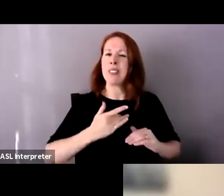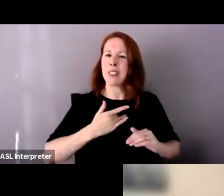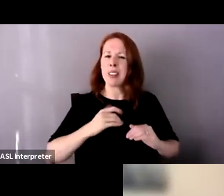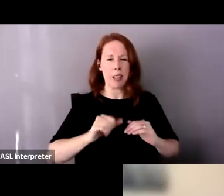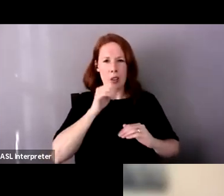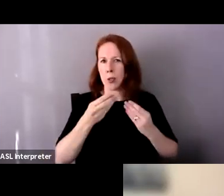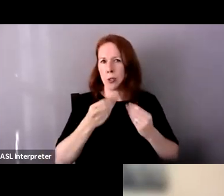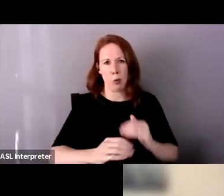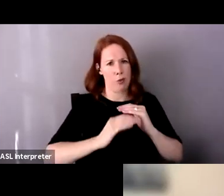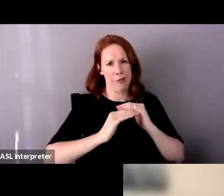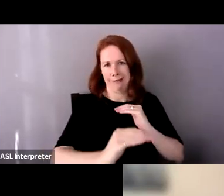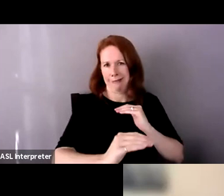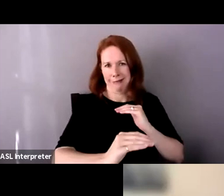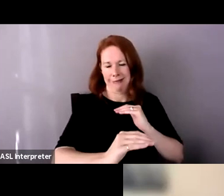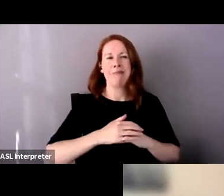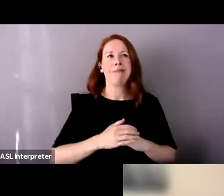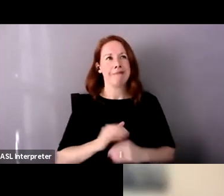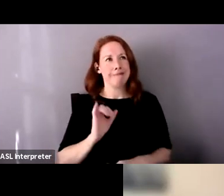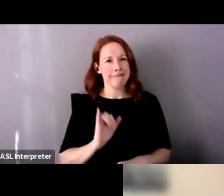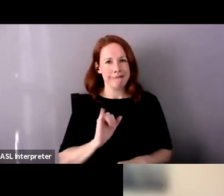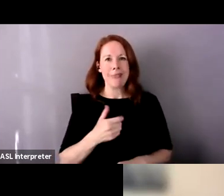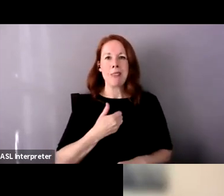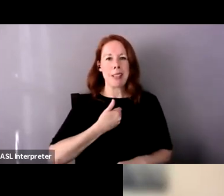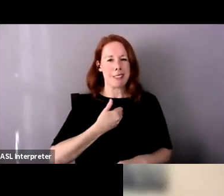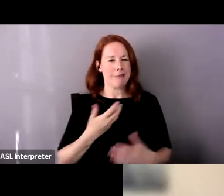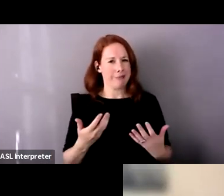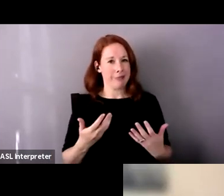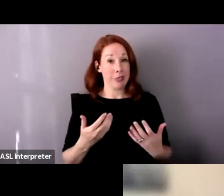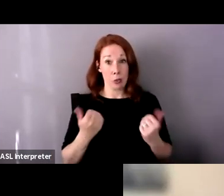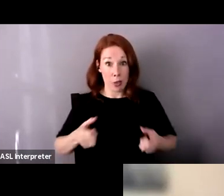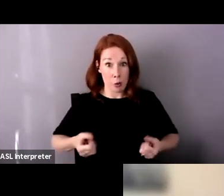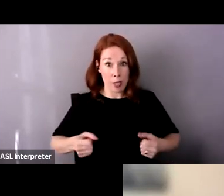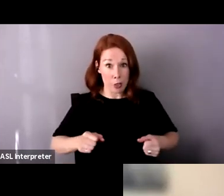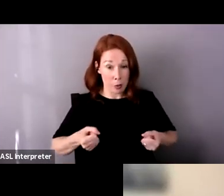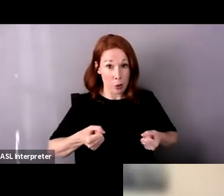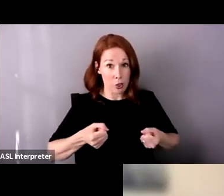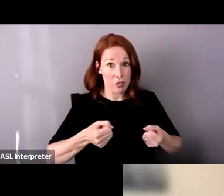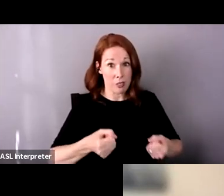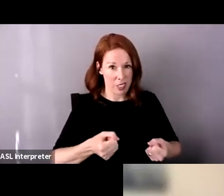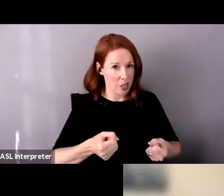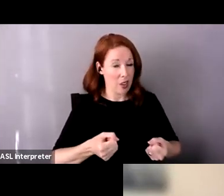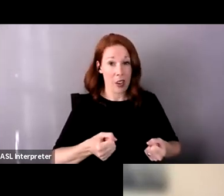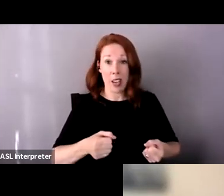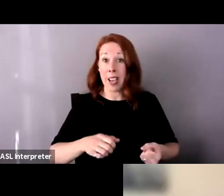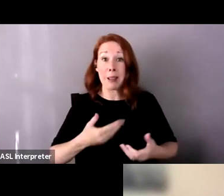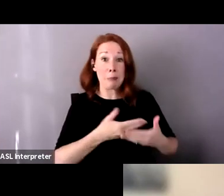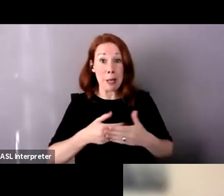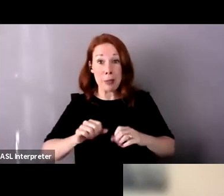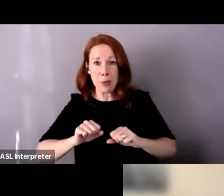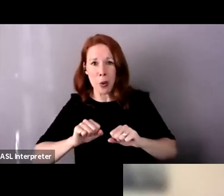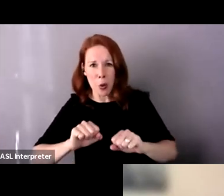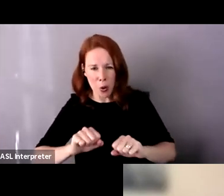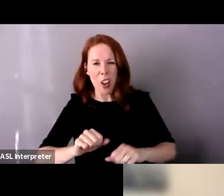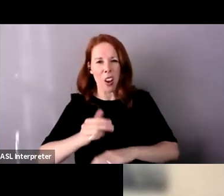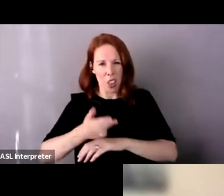has changed. I have pushed a wheelchair in that area and a stroller in that area, and it is